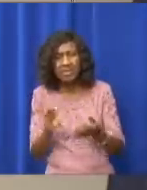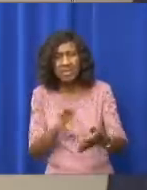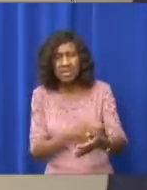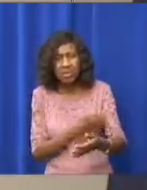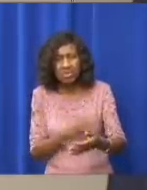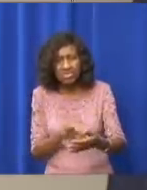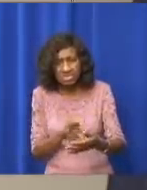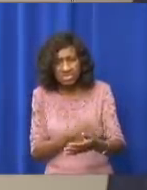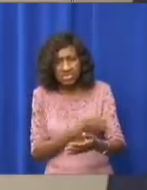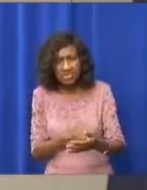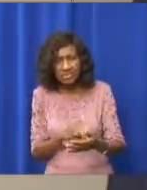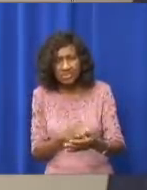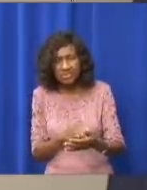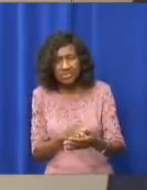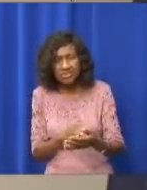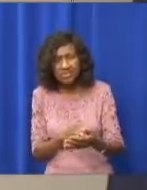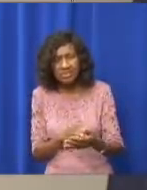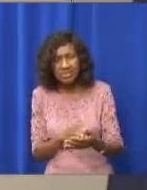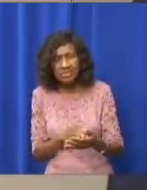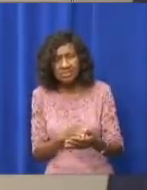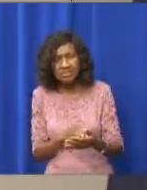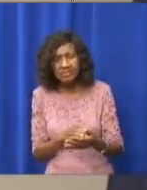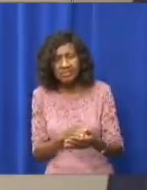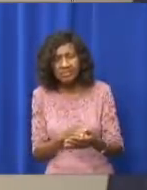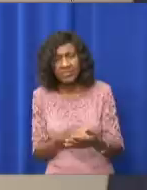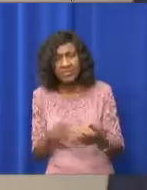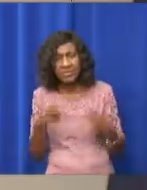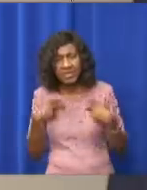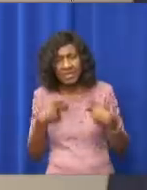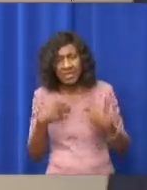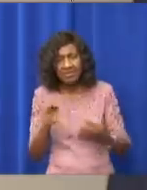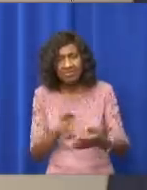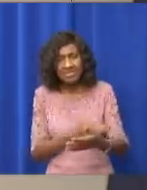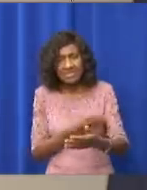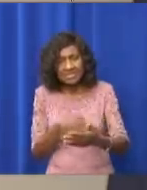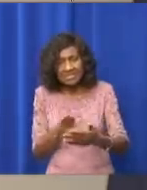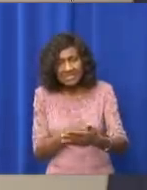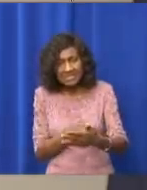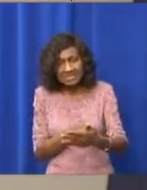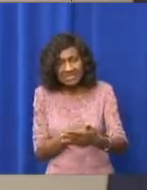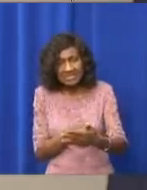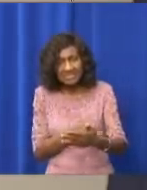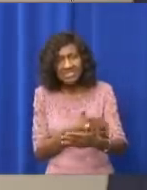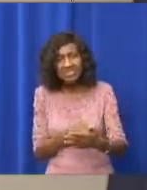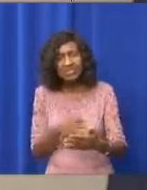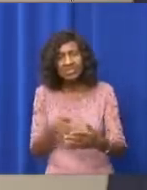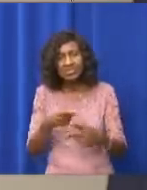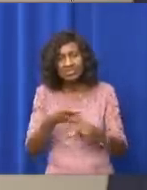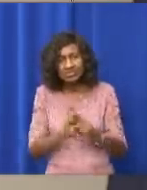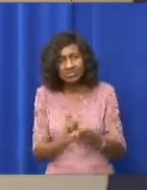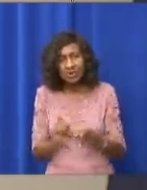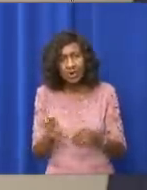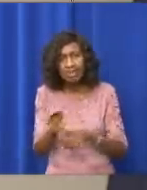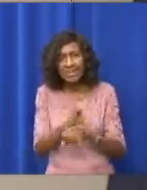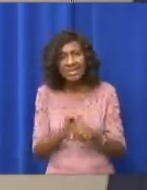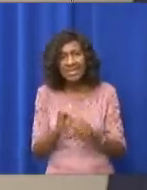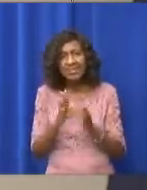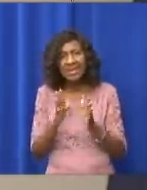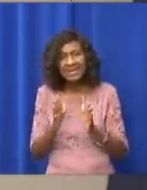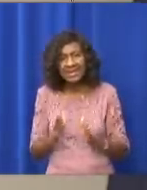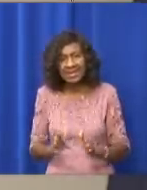Performing is our very own local singers, Rico Rolando, William White, Jaden Hanna.